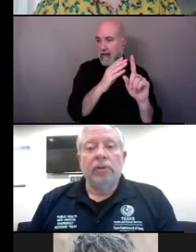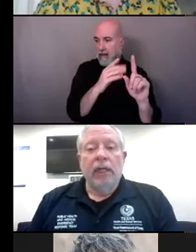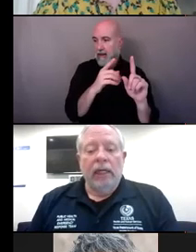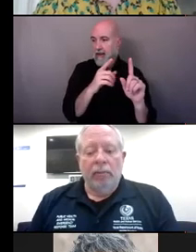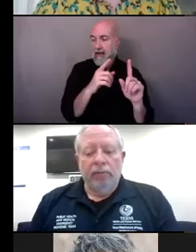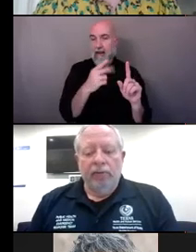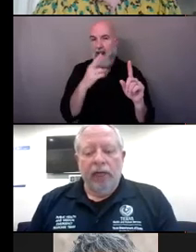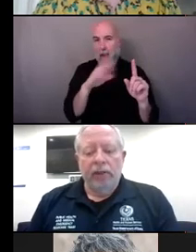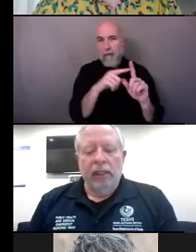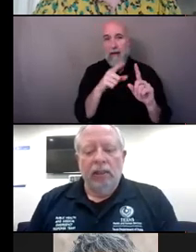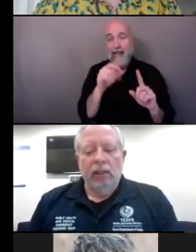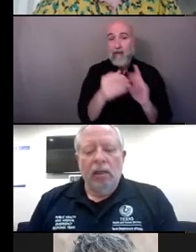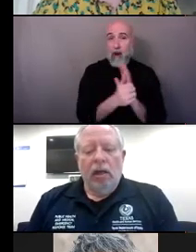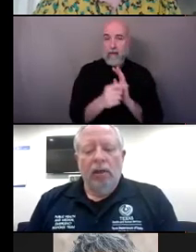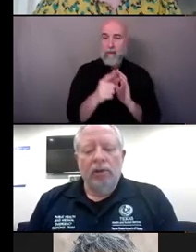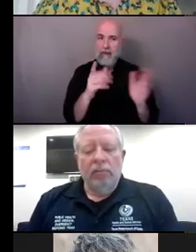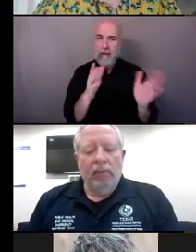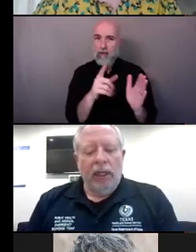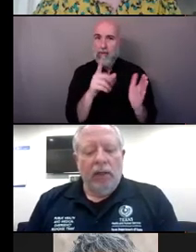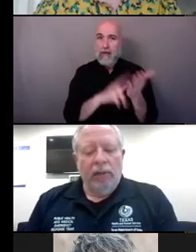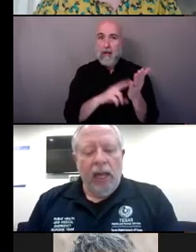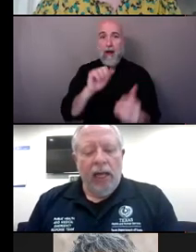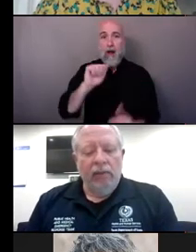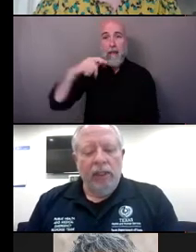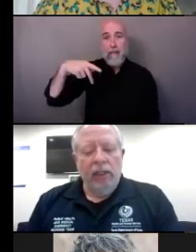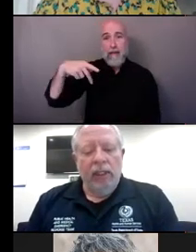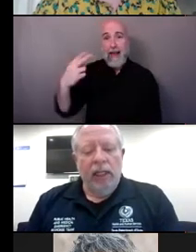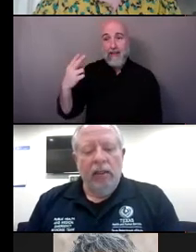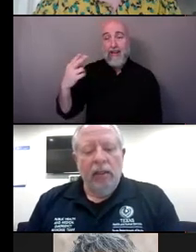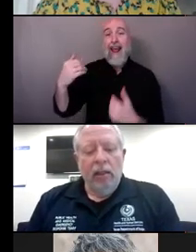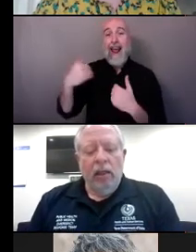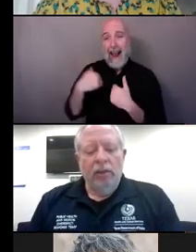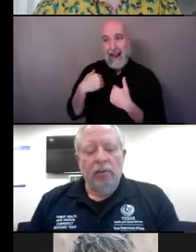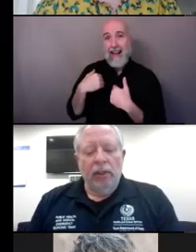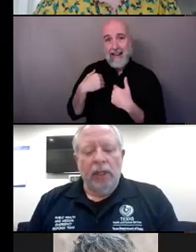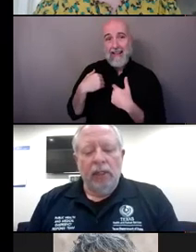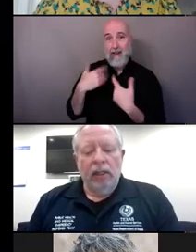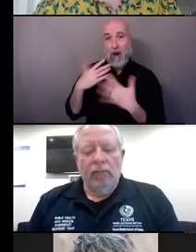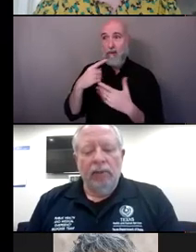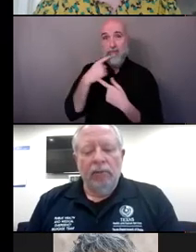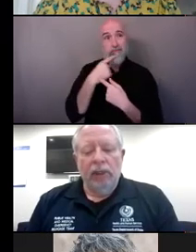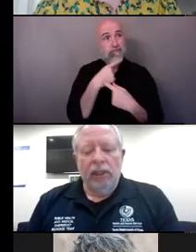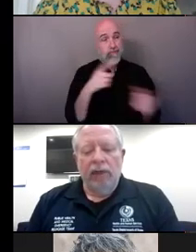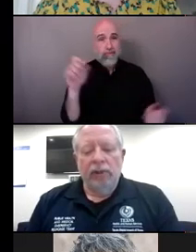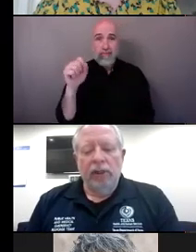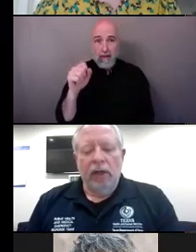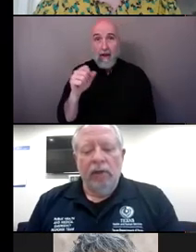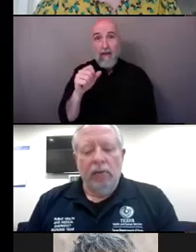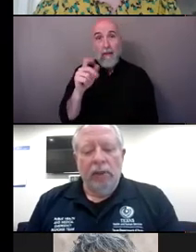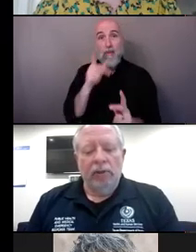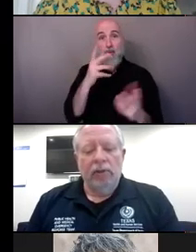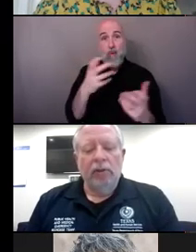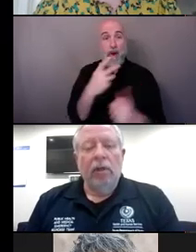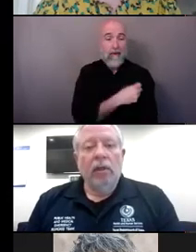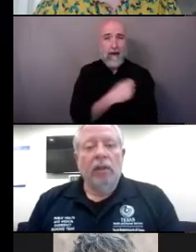issues with signing up for the vaccine. Austin Public Health has indicated to us that individuals seeking vaccine or